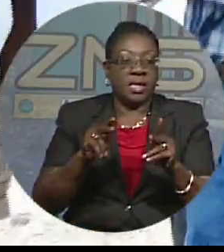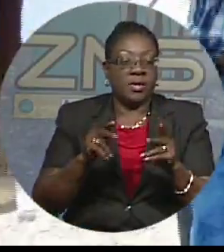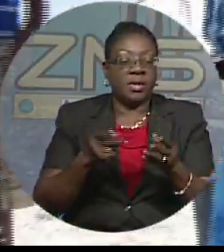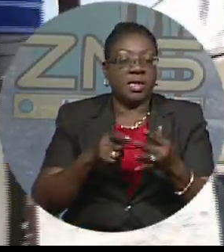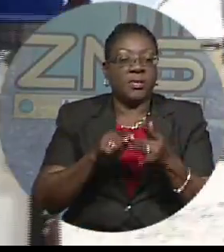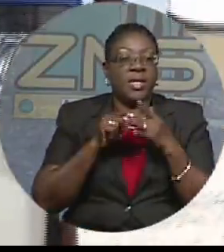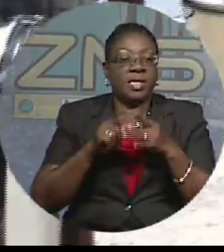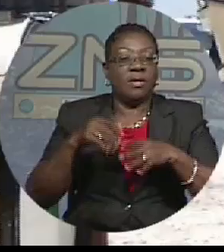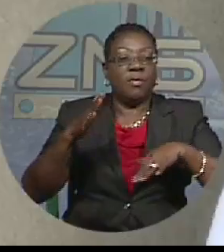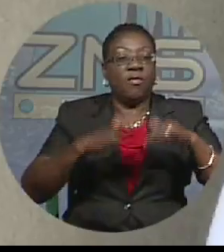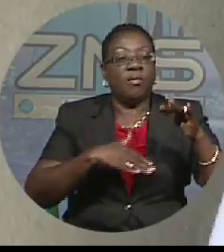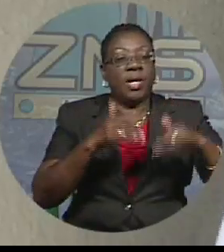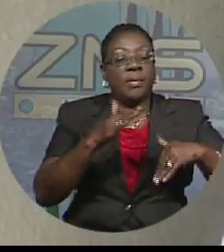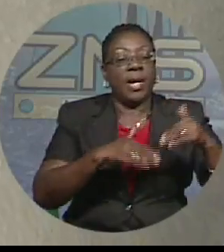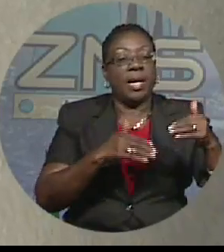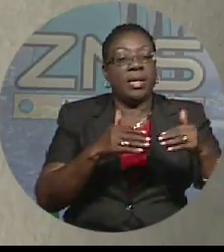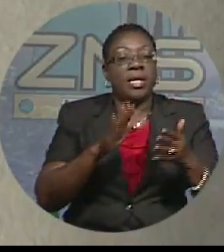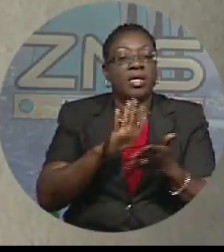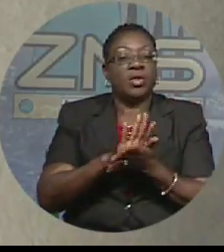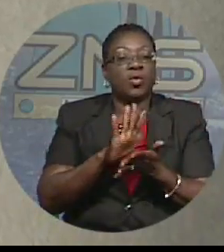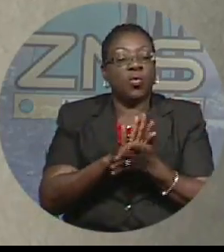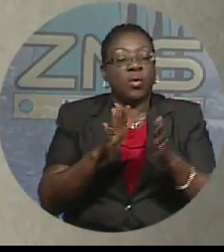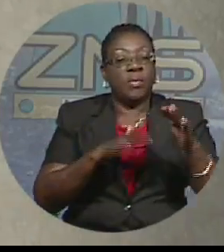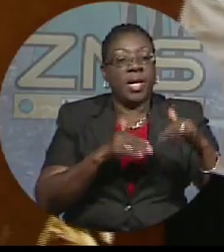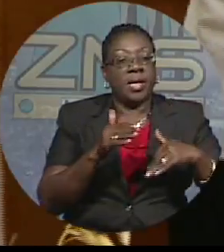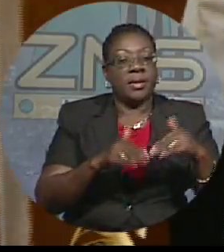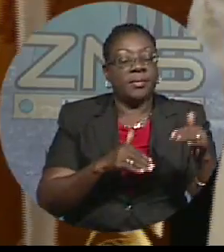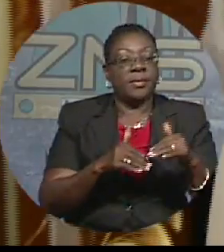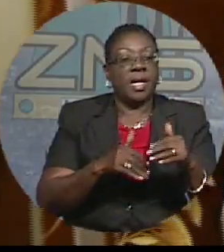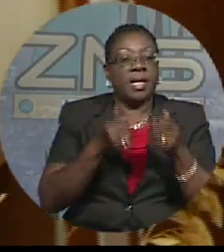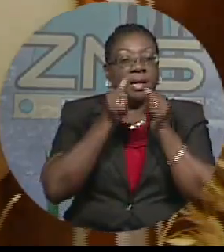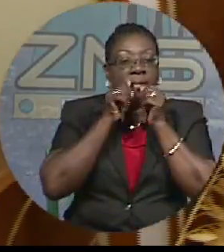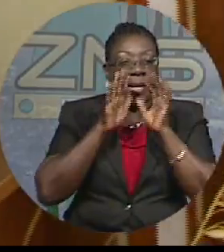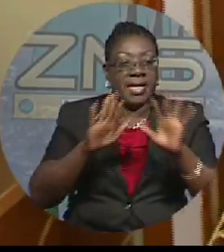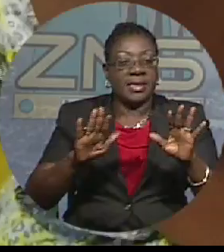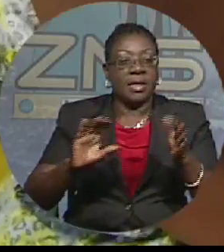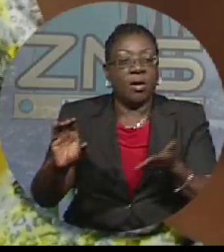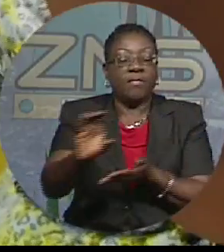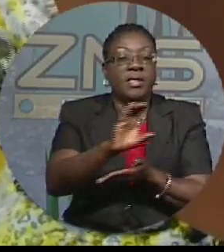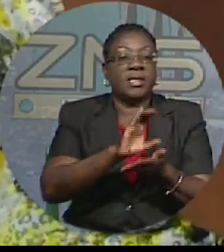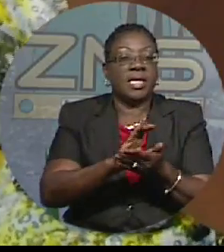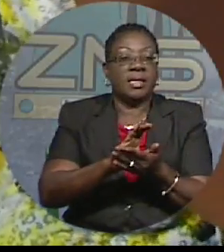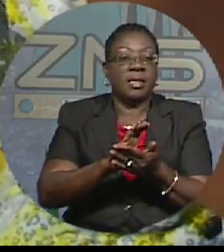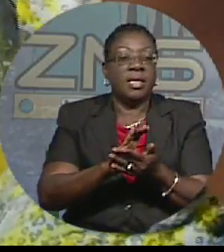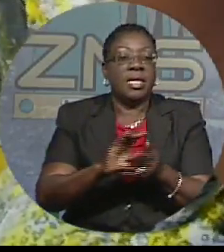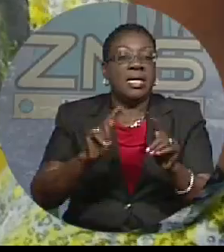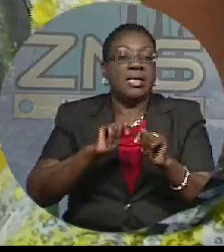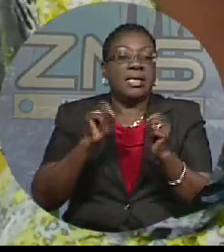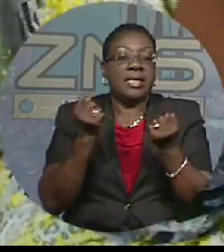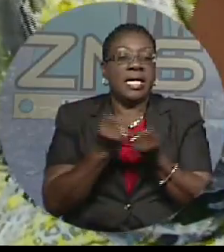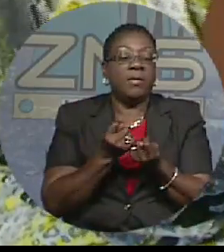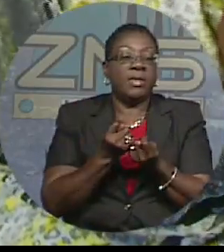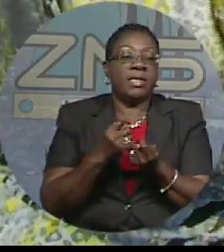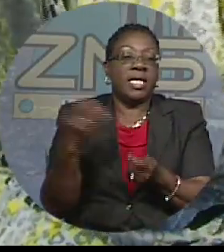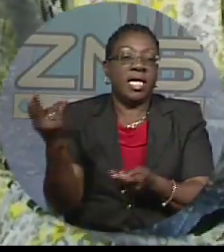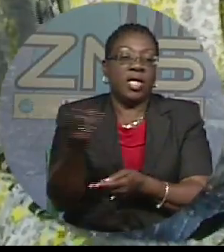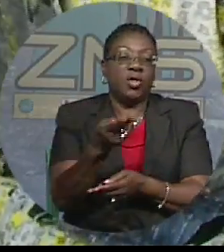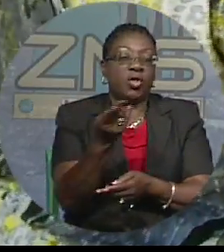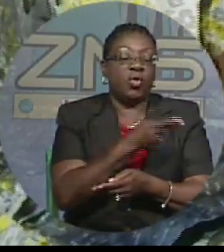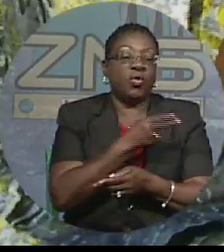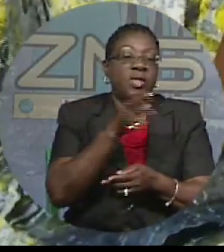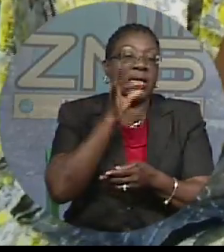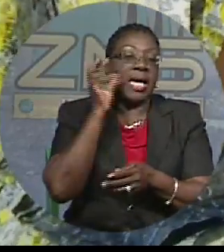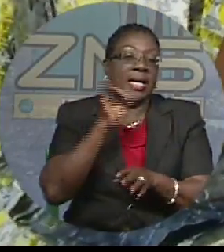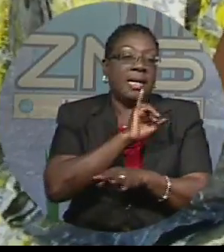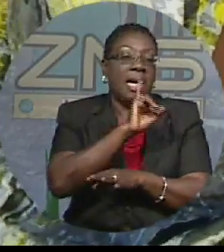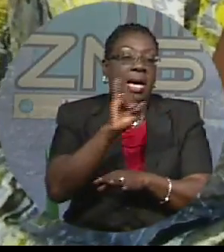the Old Bight High School Band and the blessing of the center. The new Urban Renewal team was then formally introduced to Cat Islanders by Deputy